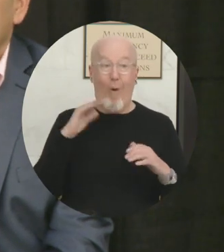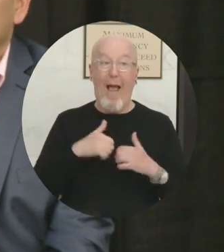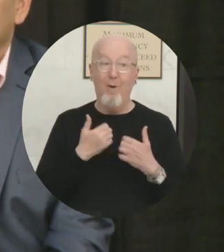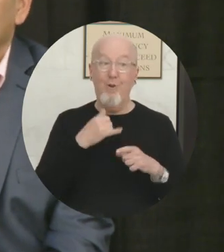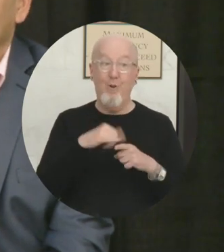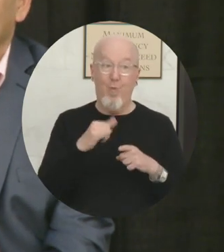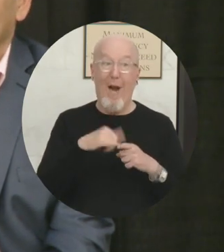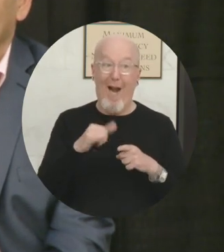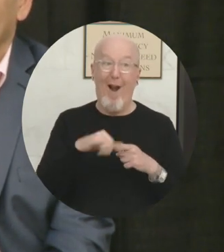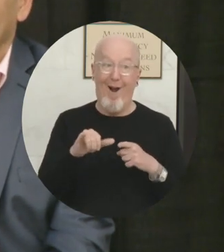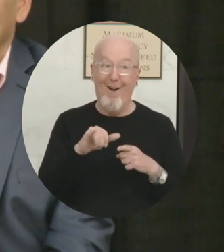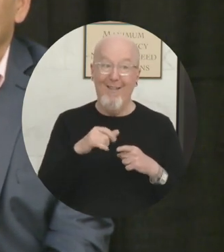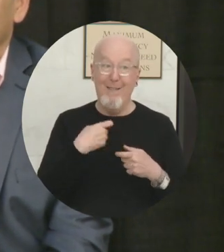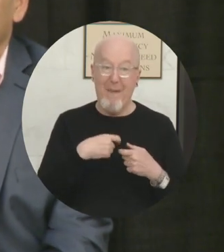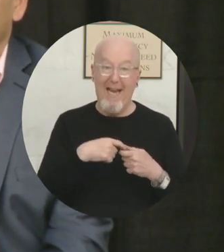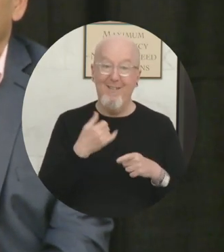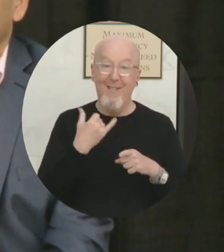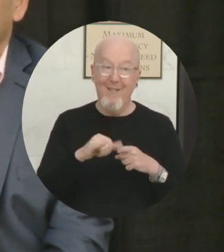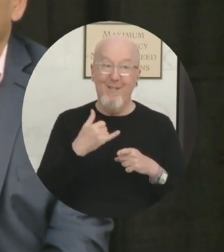languages.